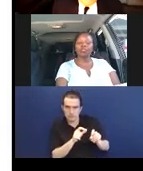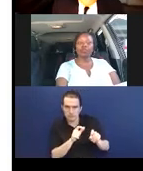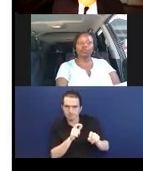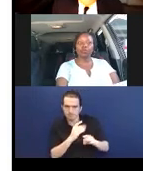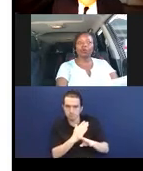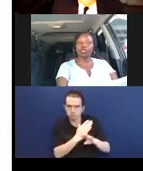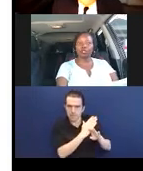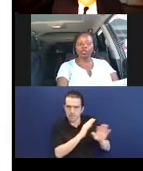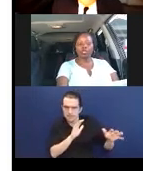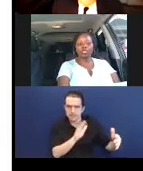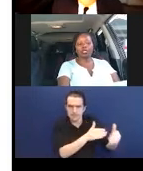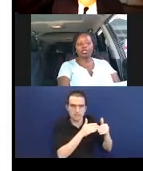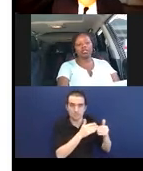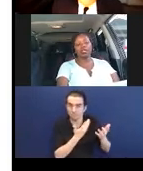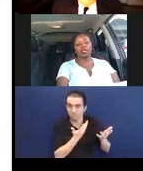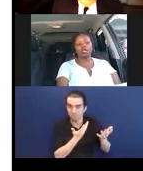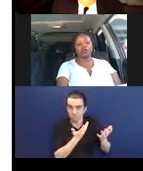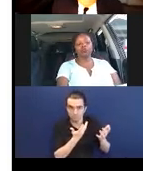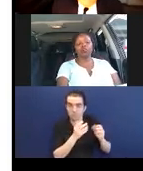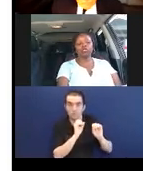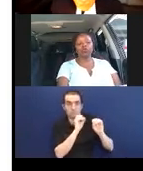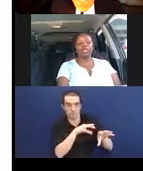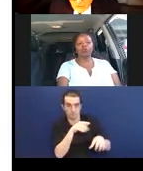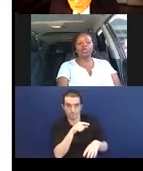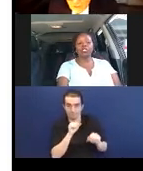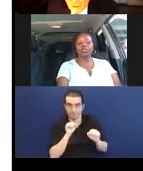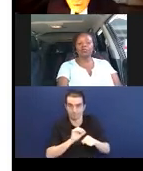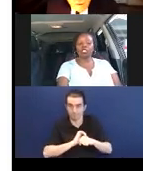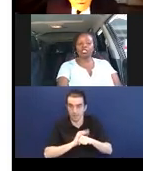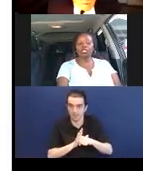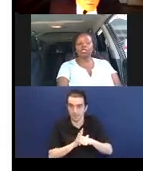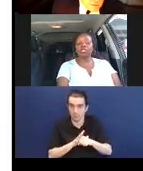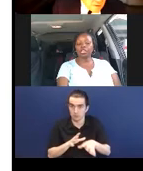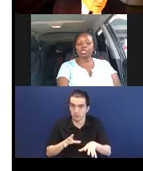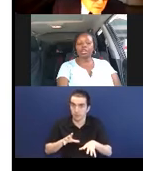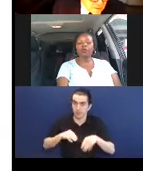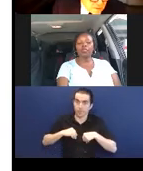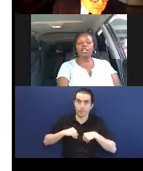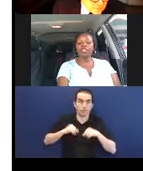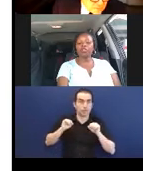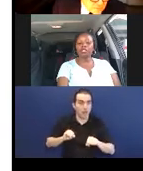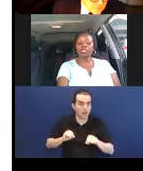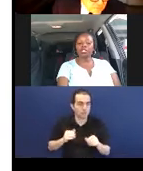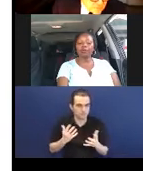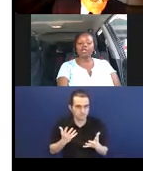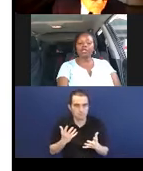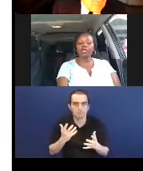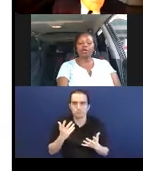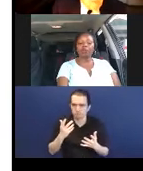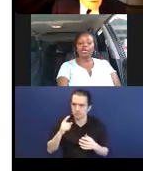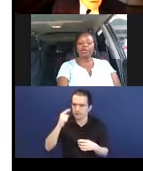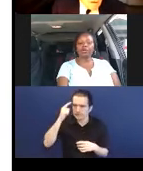with fatal consequences. There was also widespread rigid shutdown that caused a